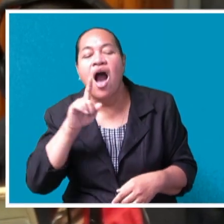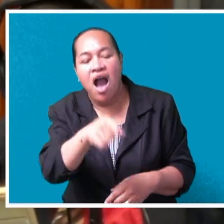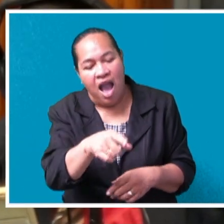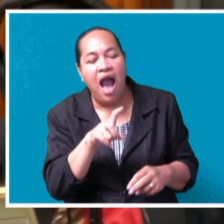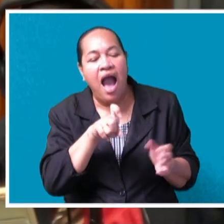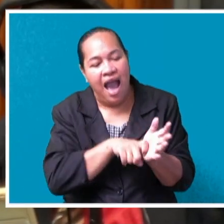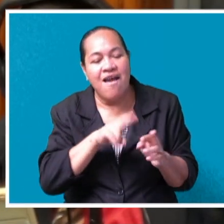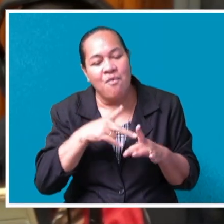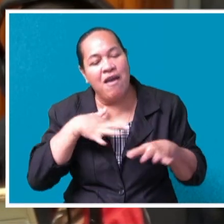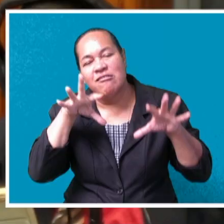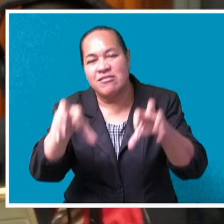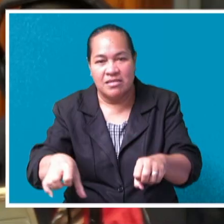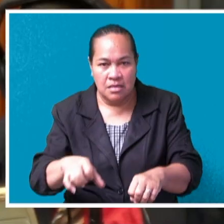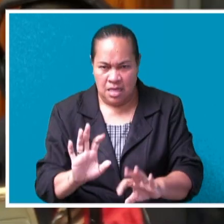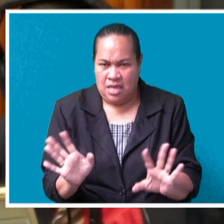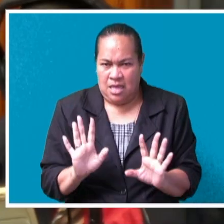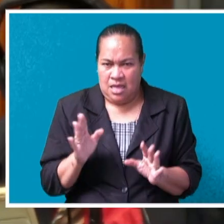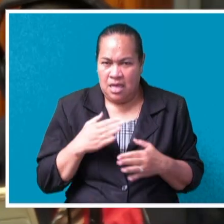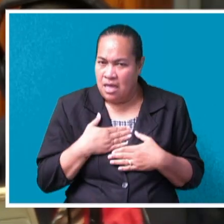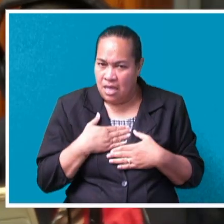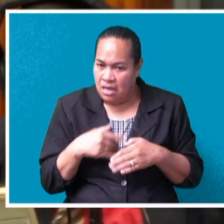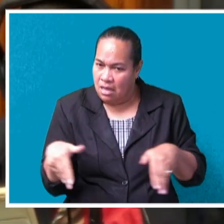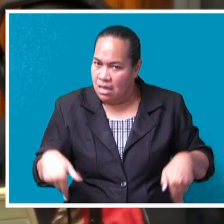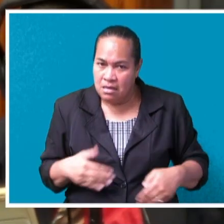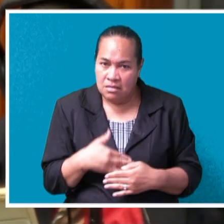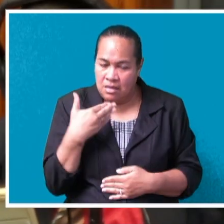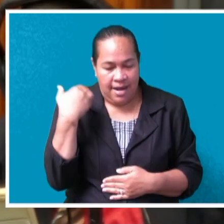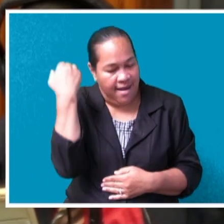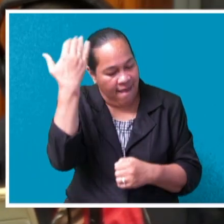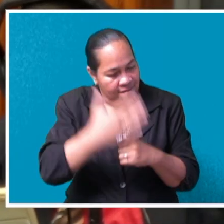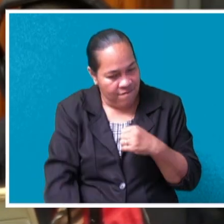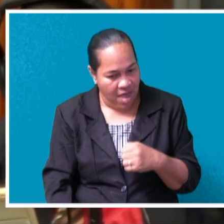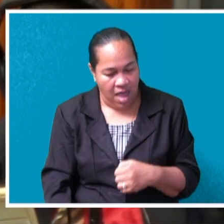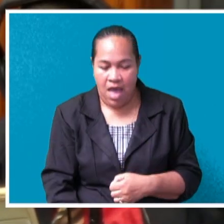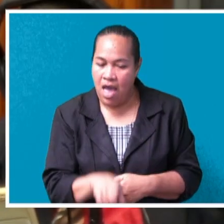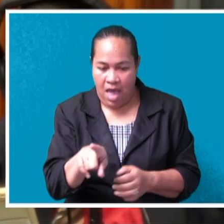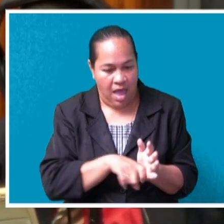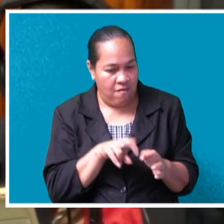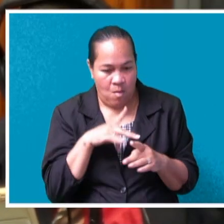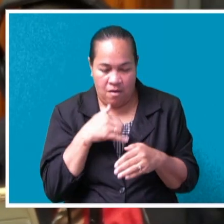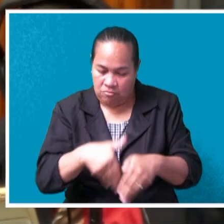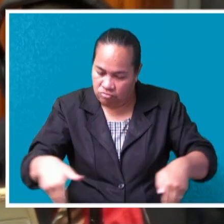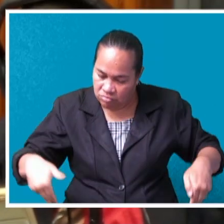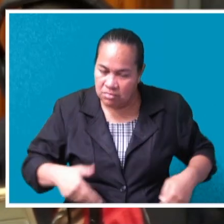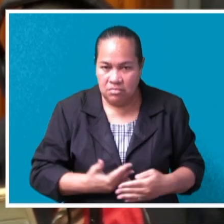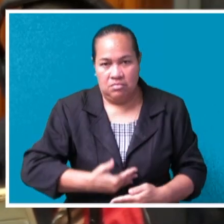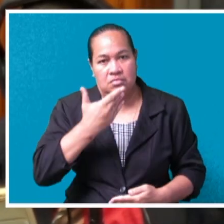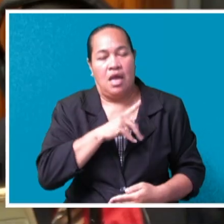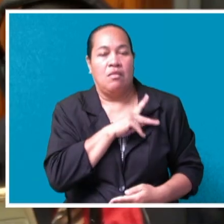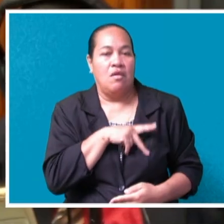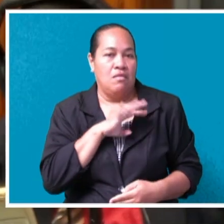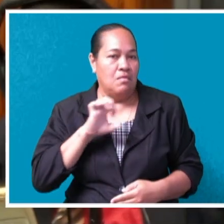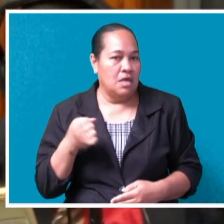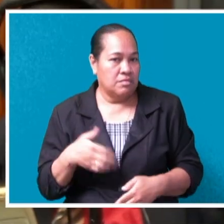happen, get the RSMF to do something. Now that is never the role. That will never be the role. That should not be the role. In